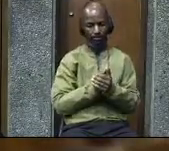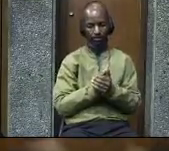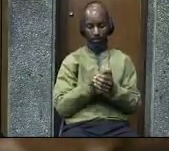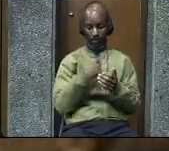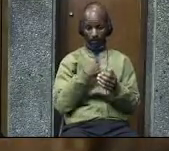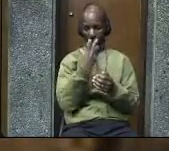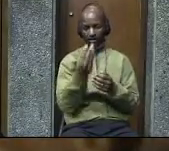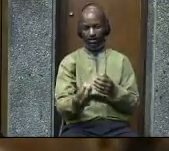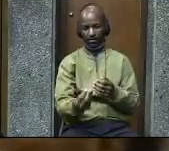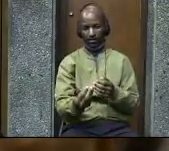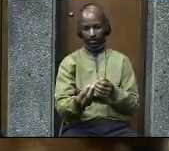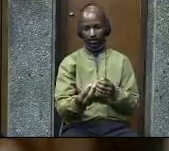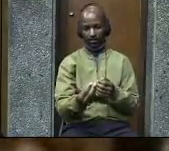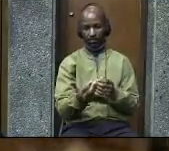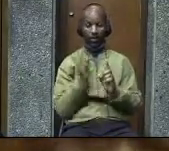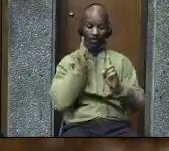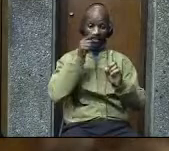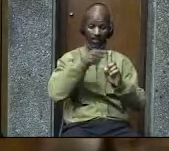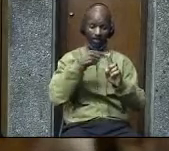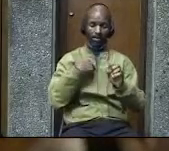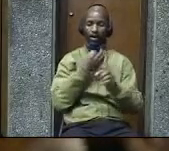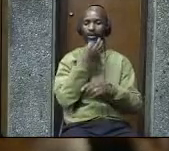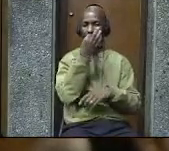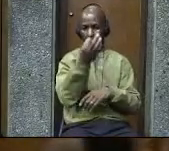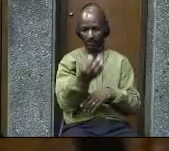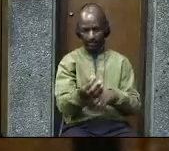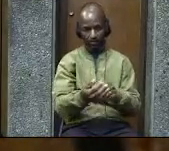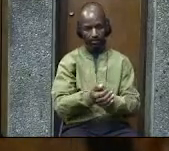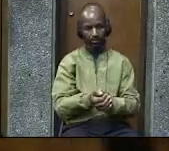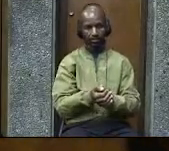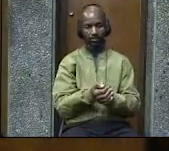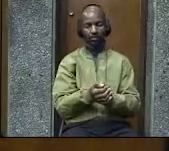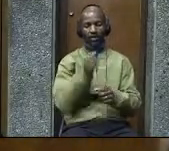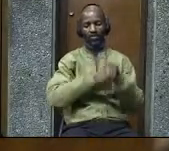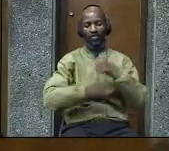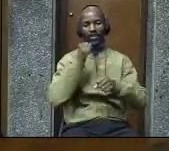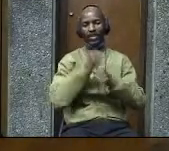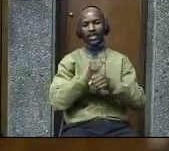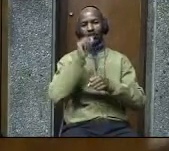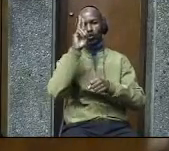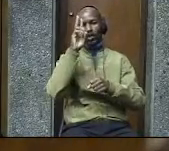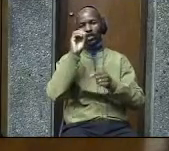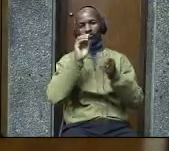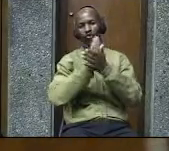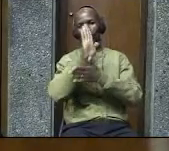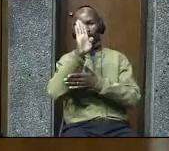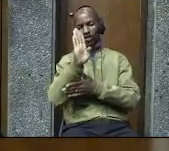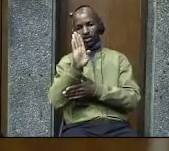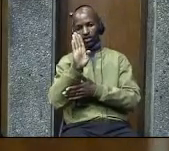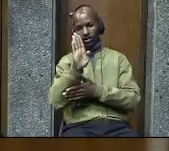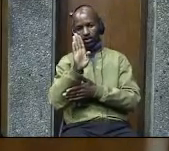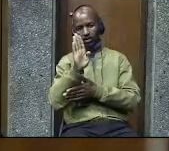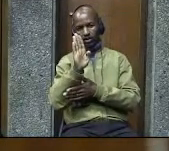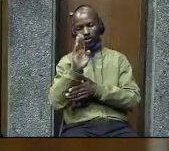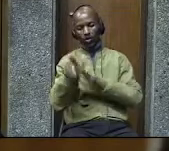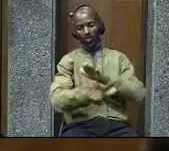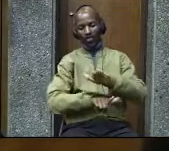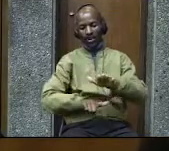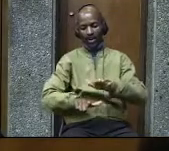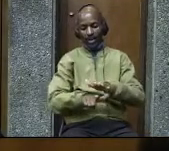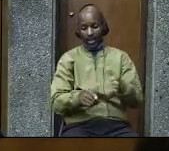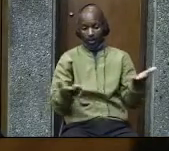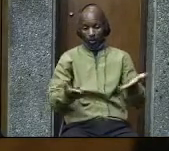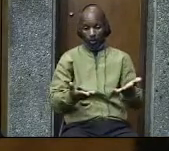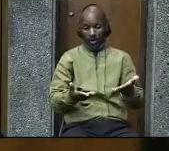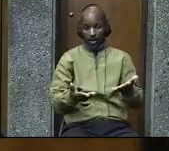I've got a claim that I lodged in 2014 on the land where